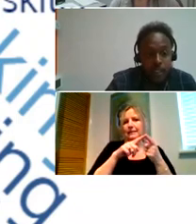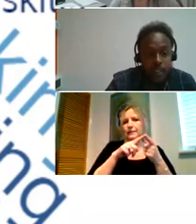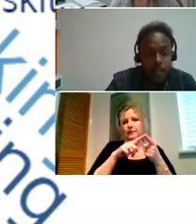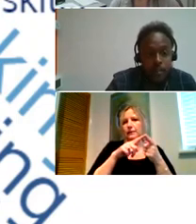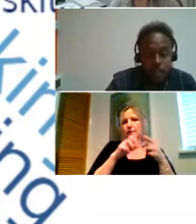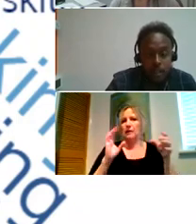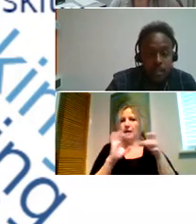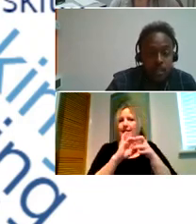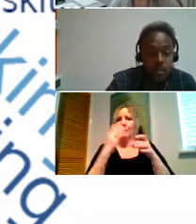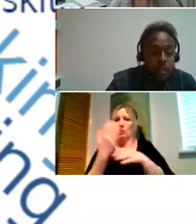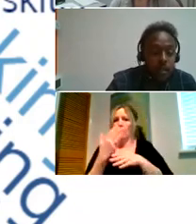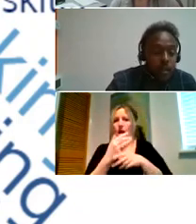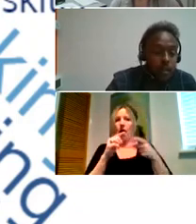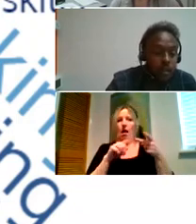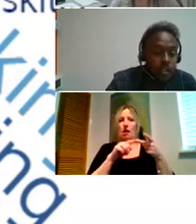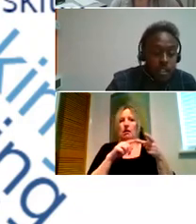IT, business,